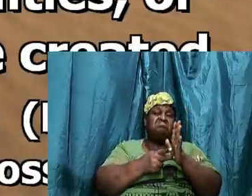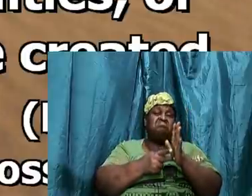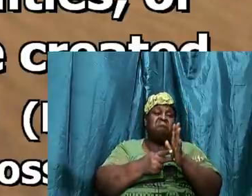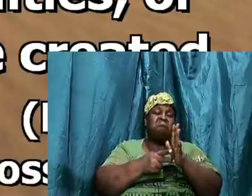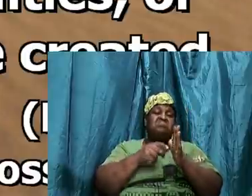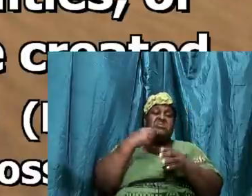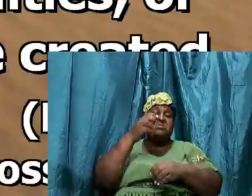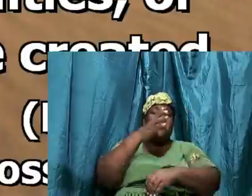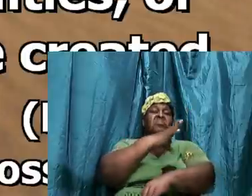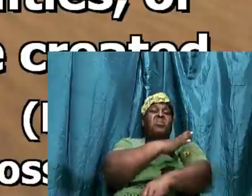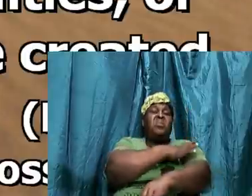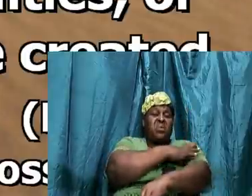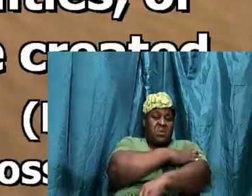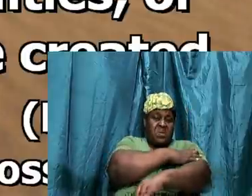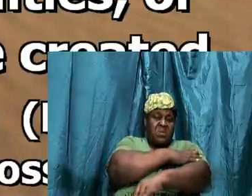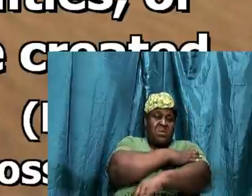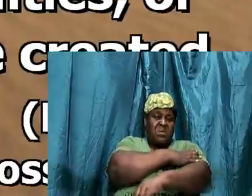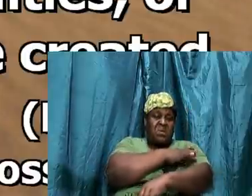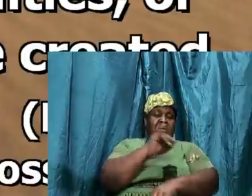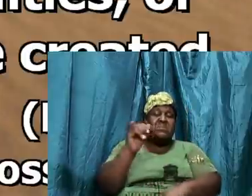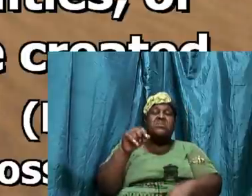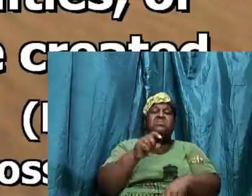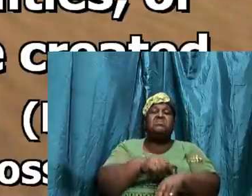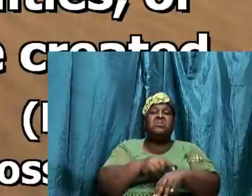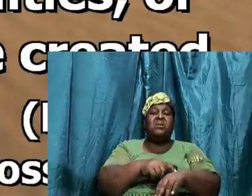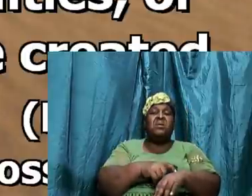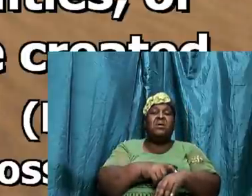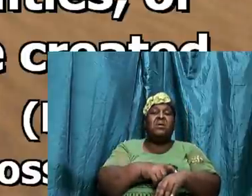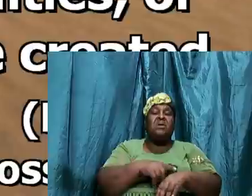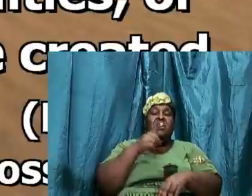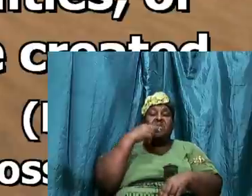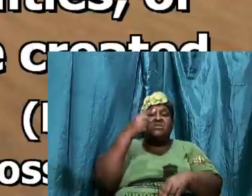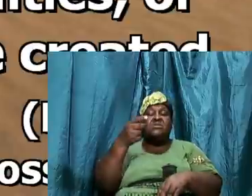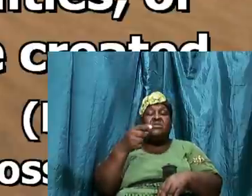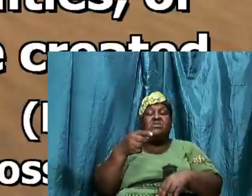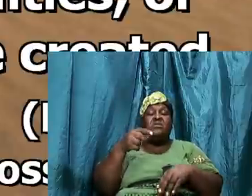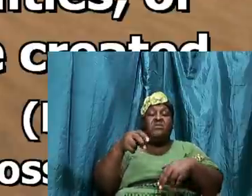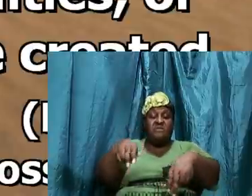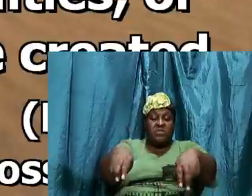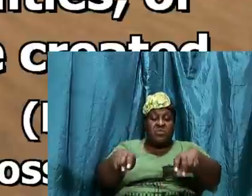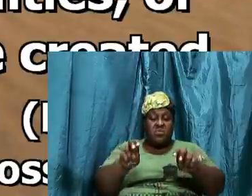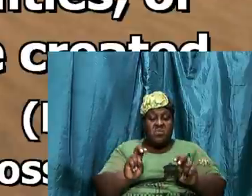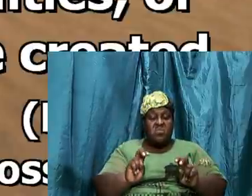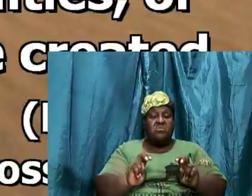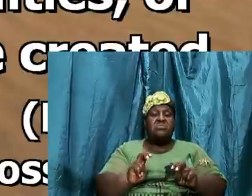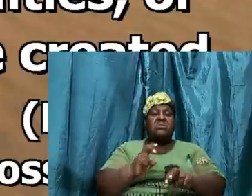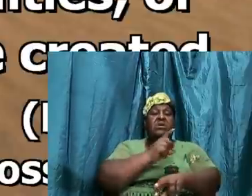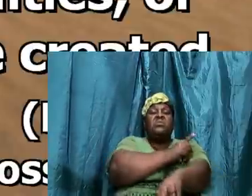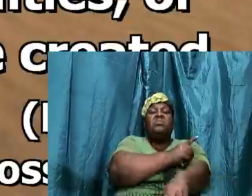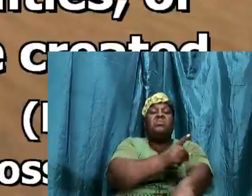powers, but it also made mention of thrones and dominions.